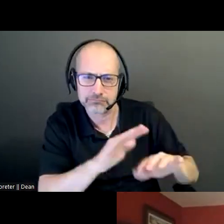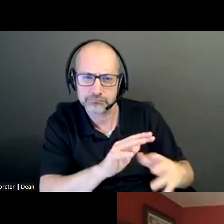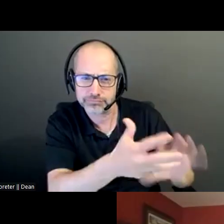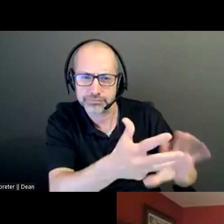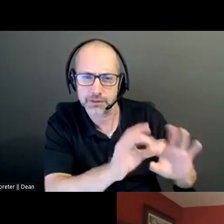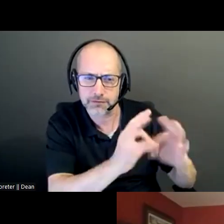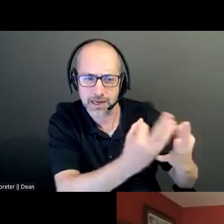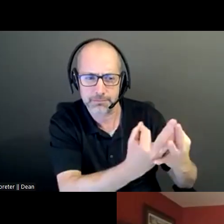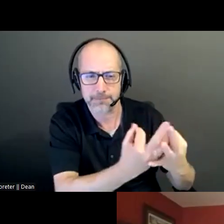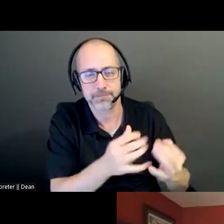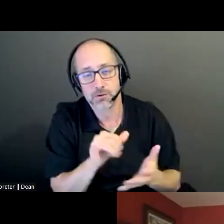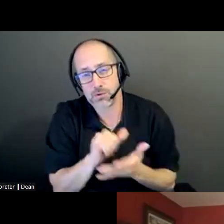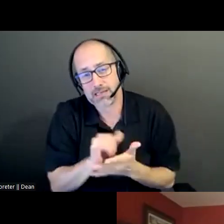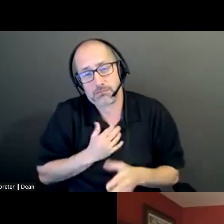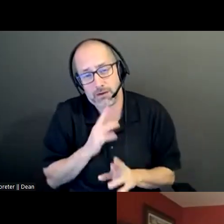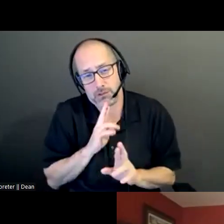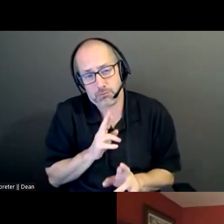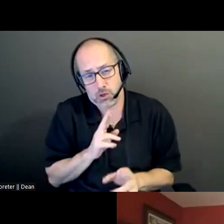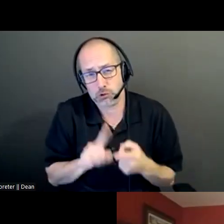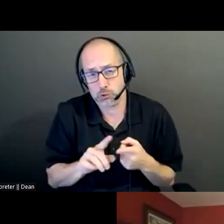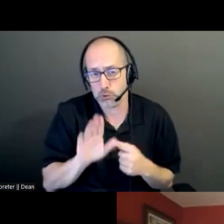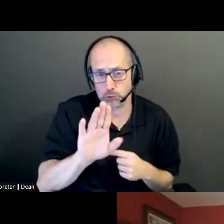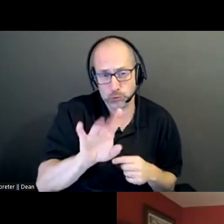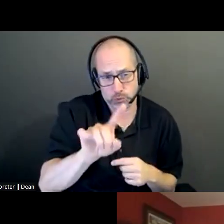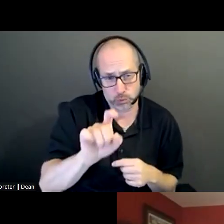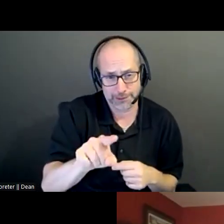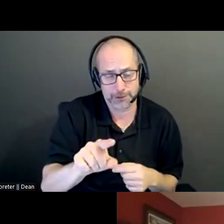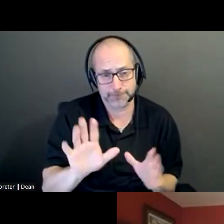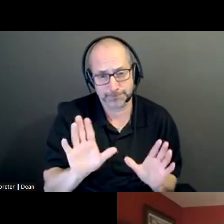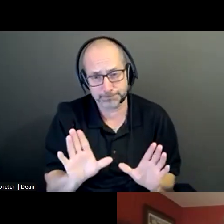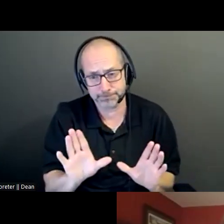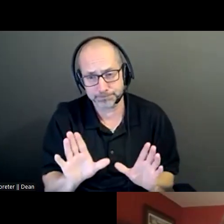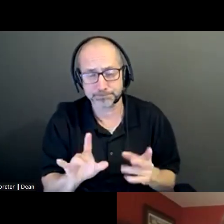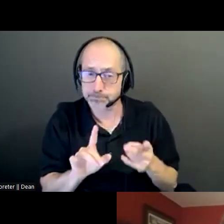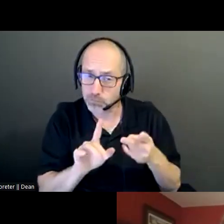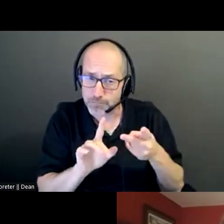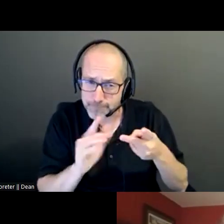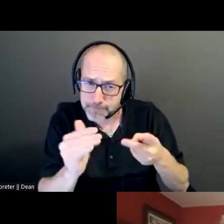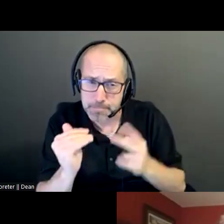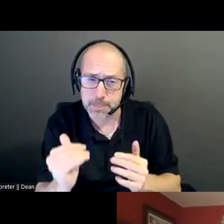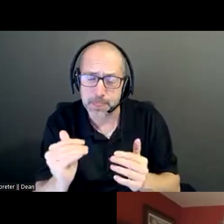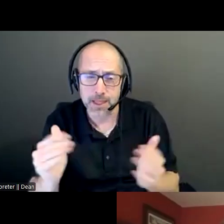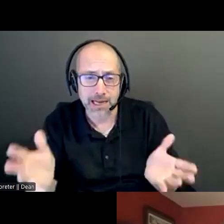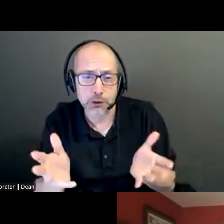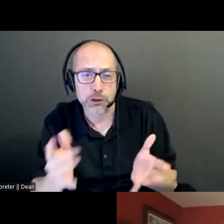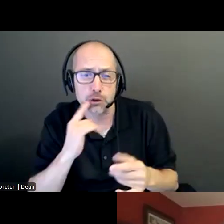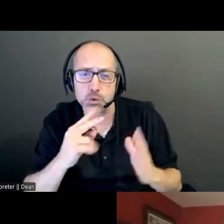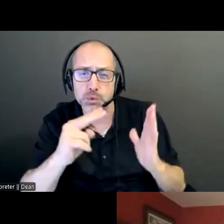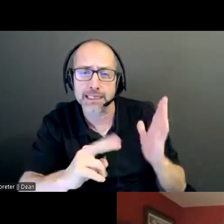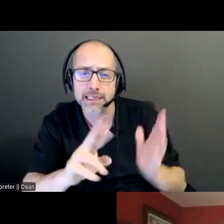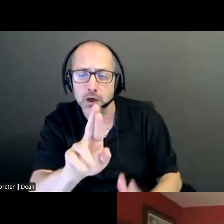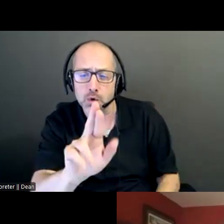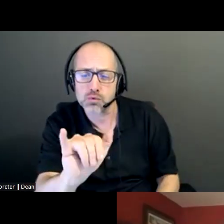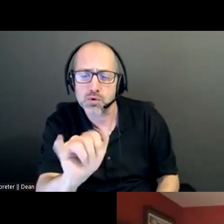are my responses to those particular questions. I would also encourage people to look at the Ryan inquest.